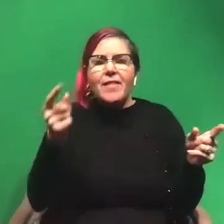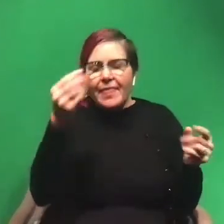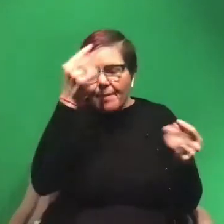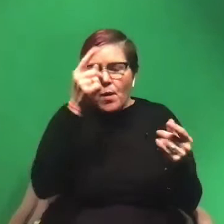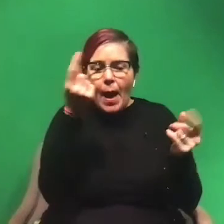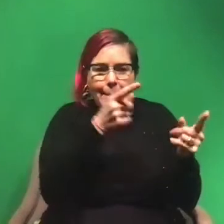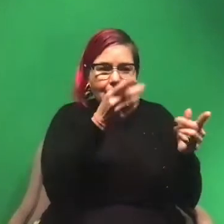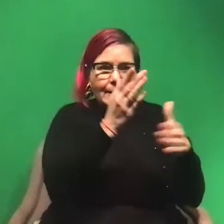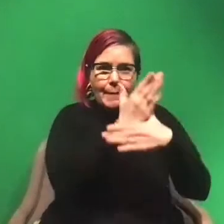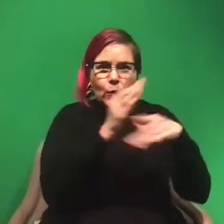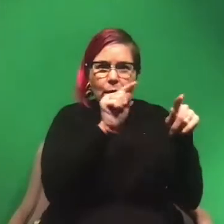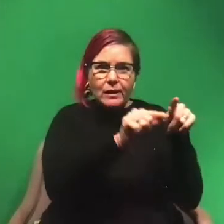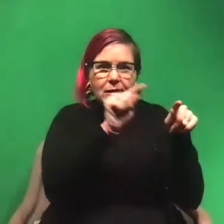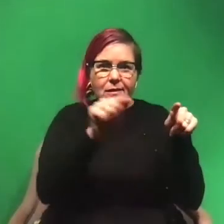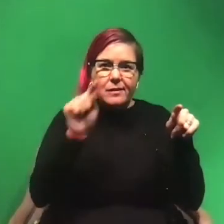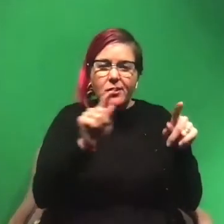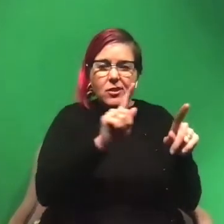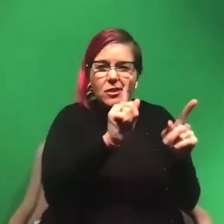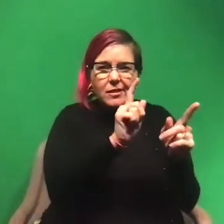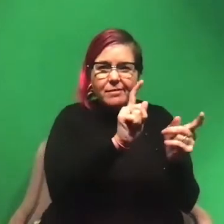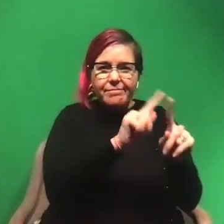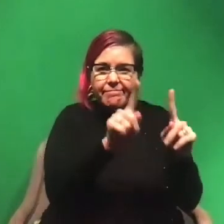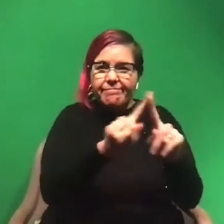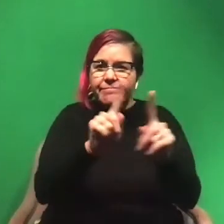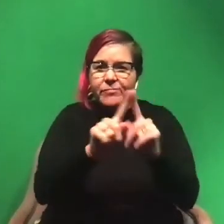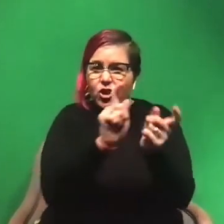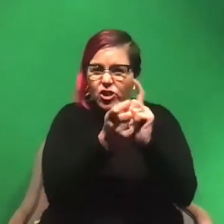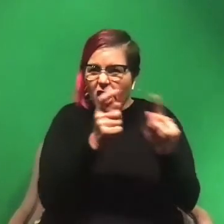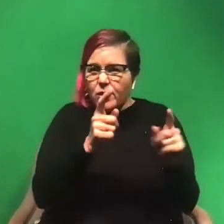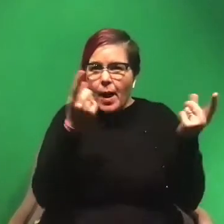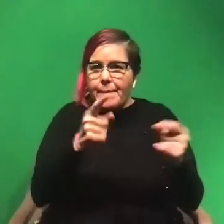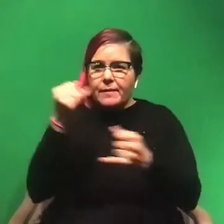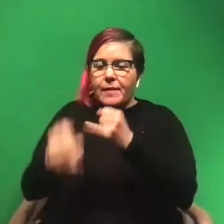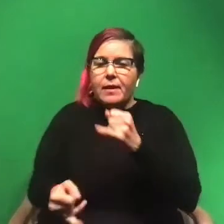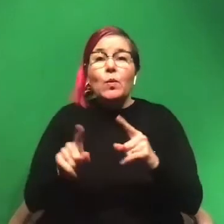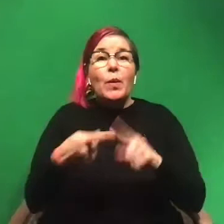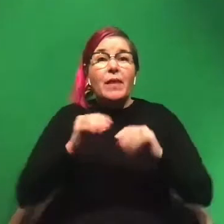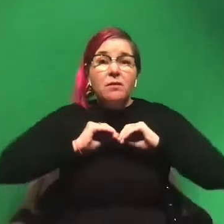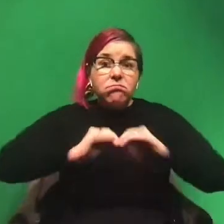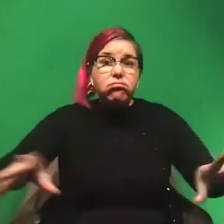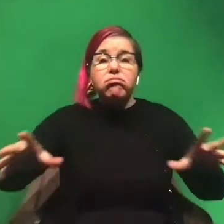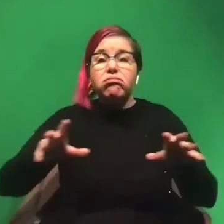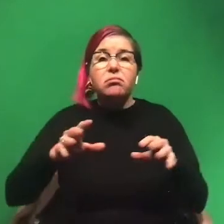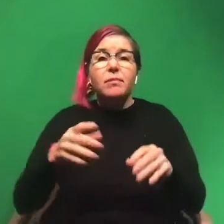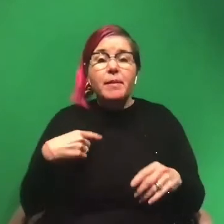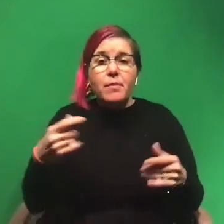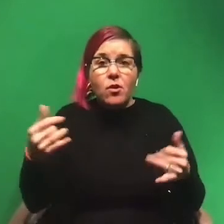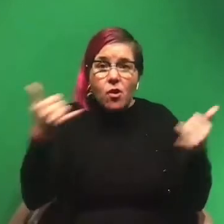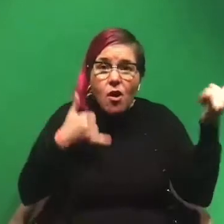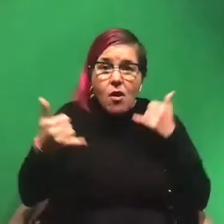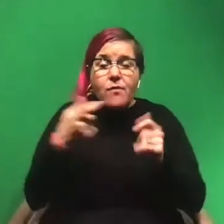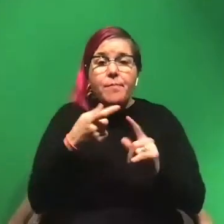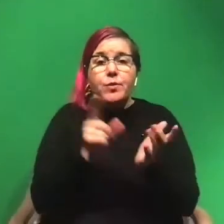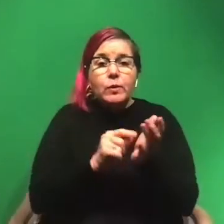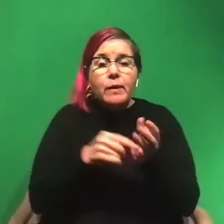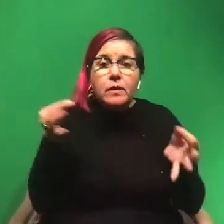Yeah. And I think when this all exploded, and I was getting calls from newspapers and all that to explain, for